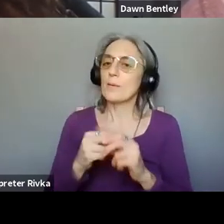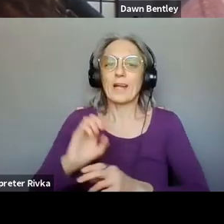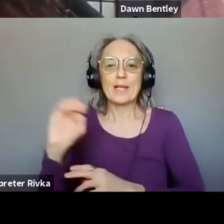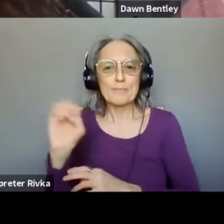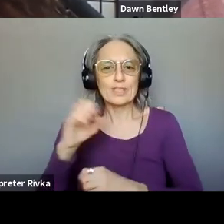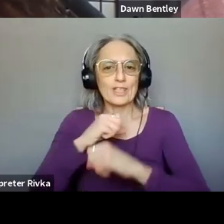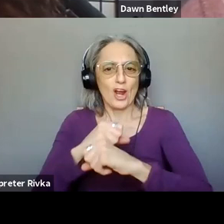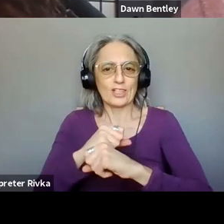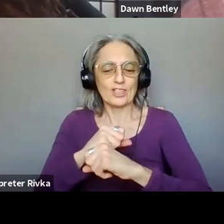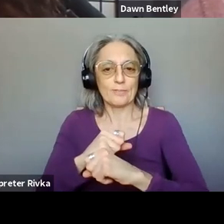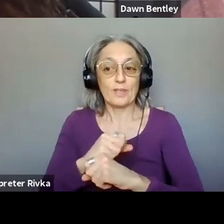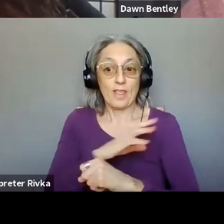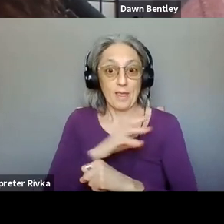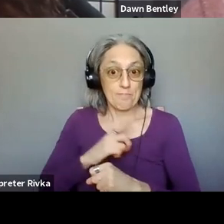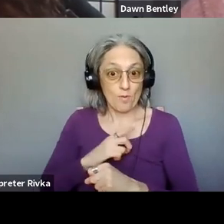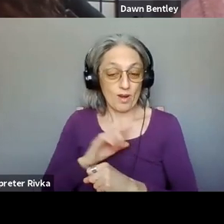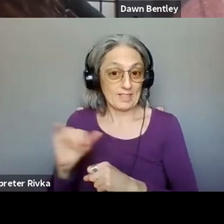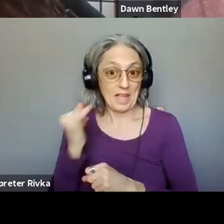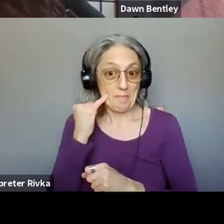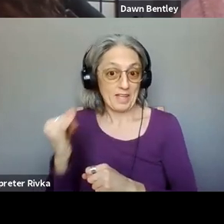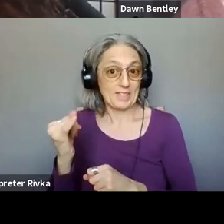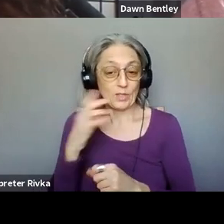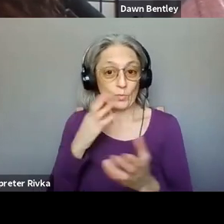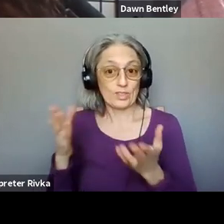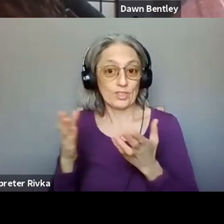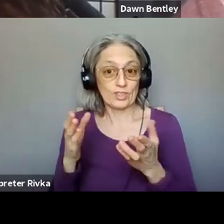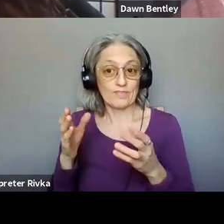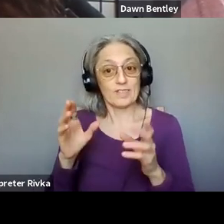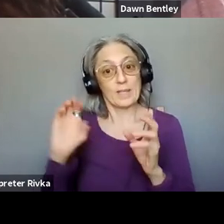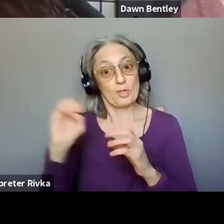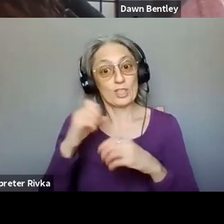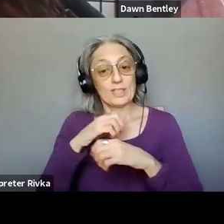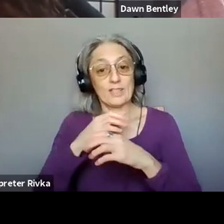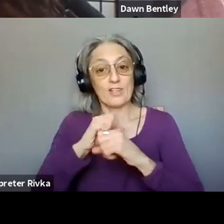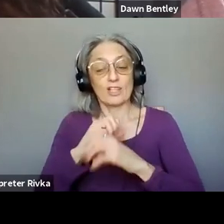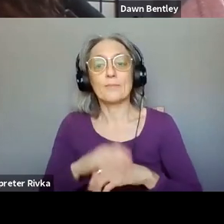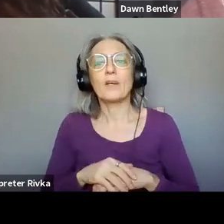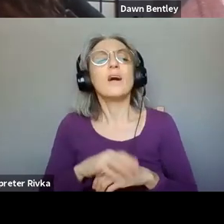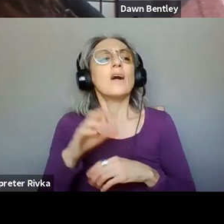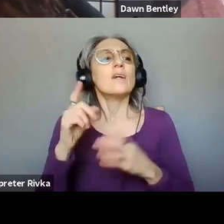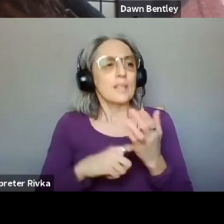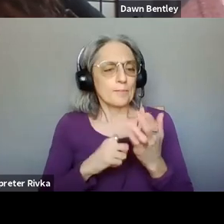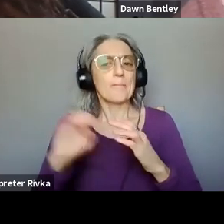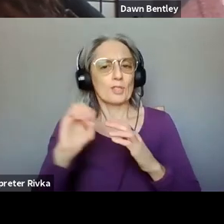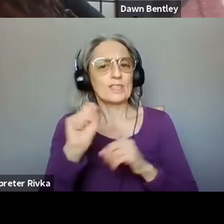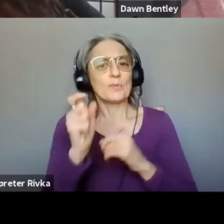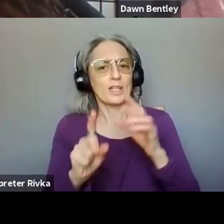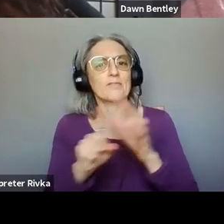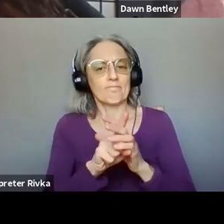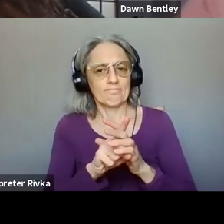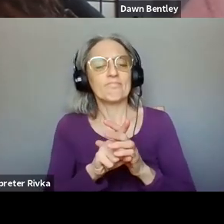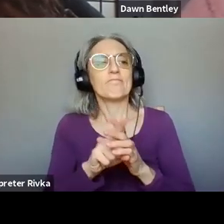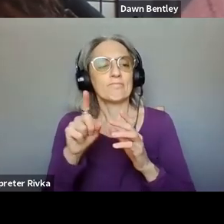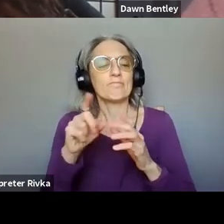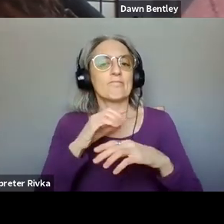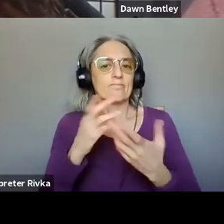the same purpose in other situations? Well, emergency guardianships come up, and they come up, and